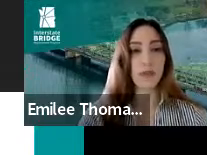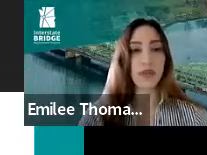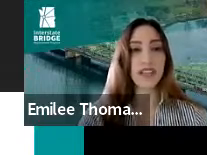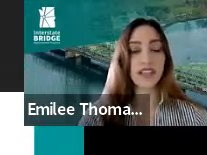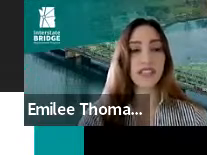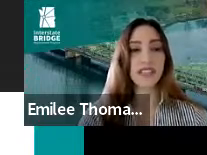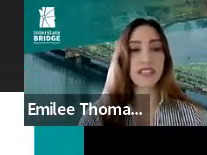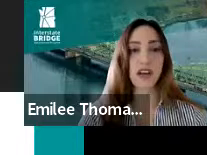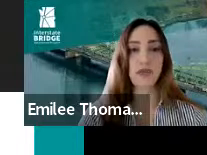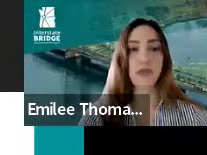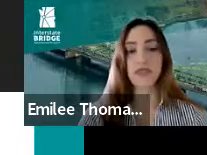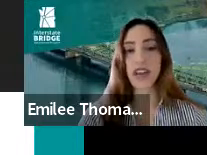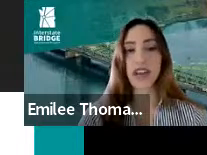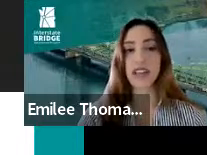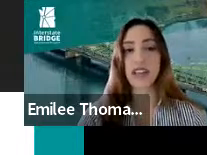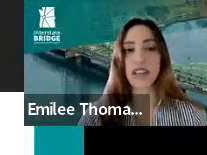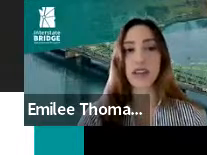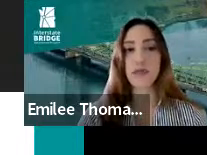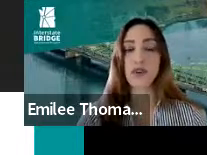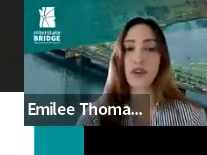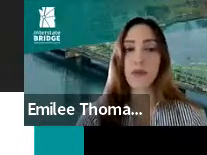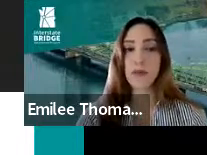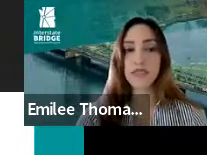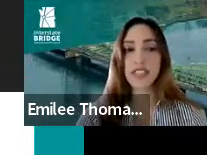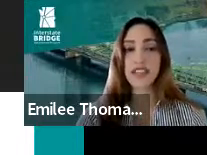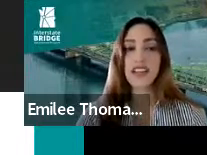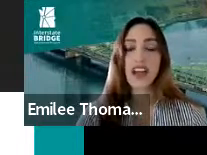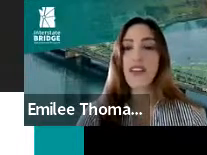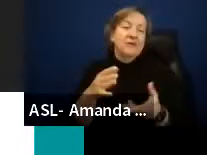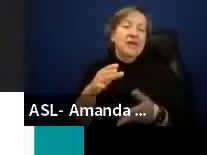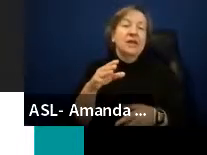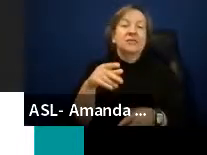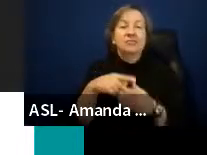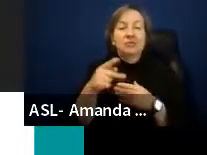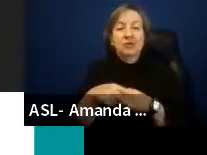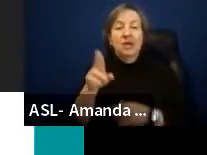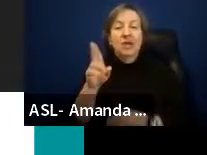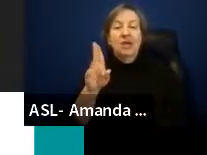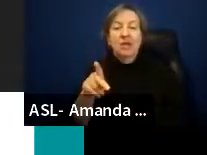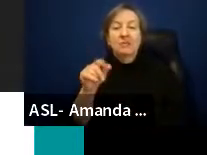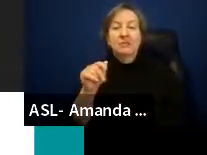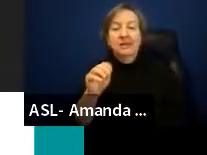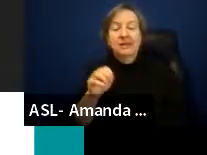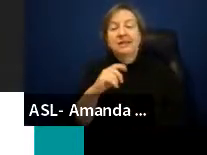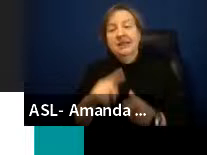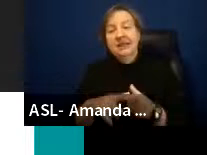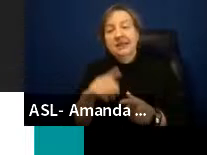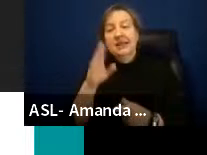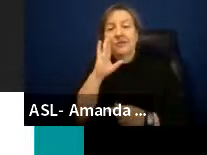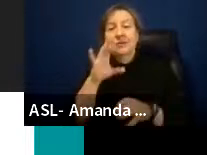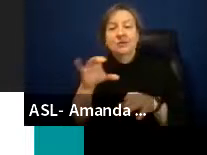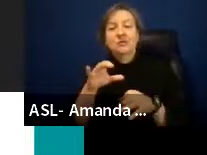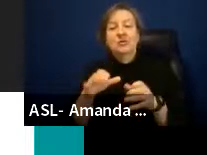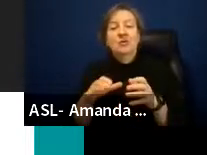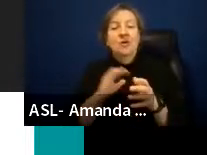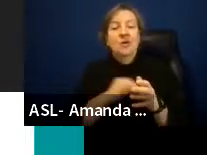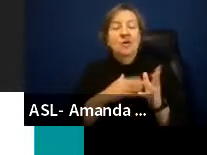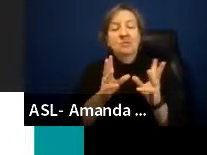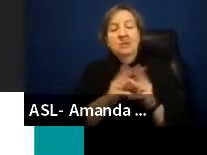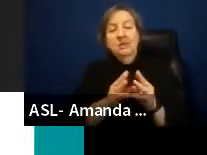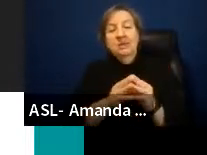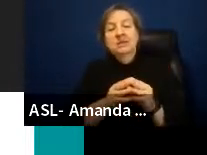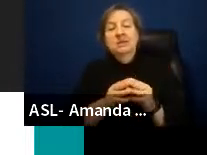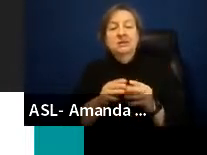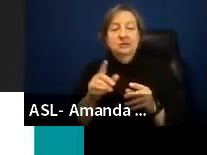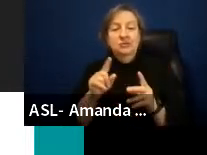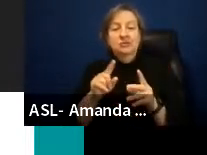public comment next. We'll provide a program update. And then we're going to go into the bulk of our meeting, which will be to roll up